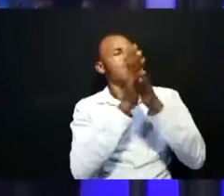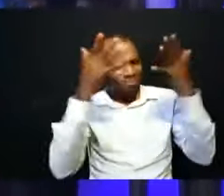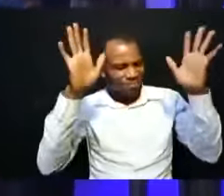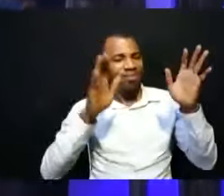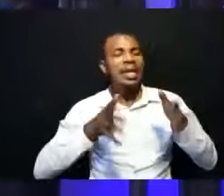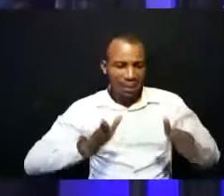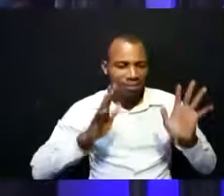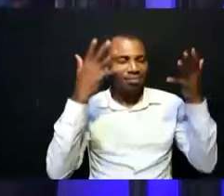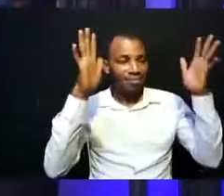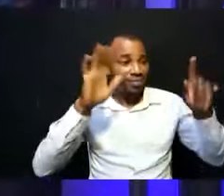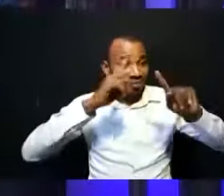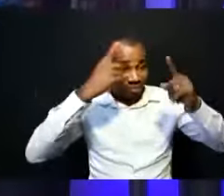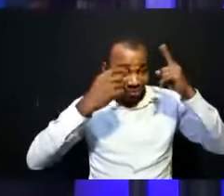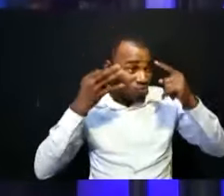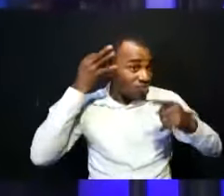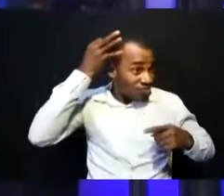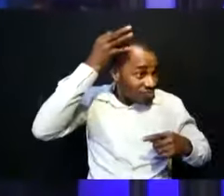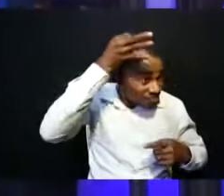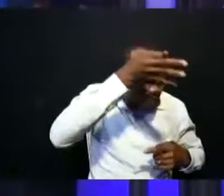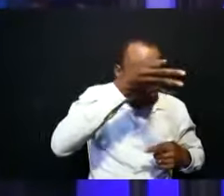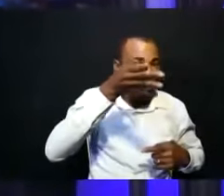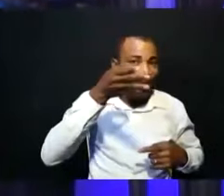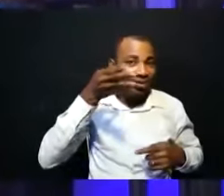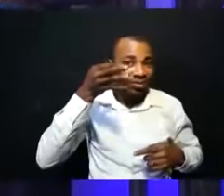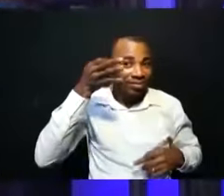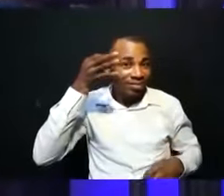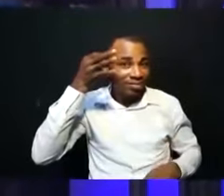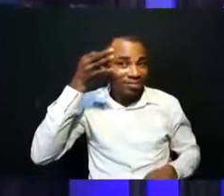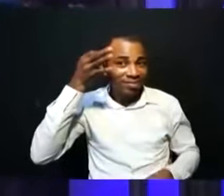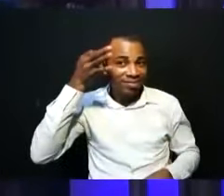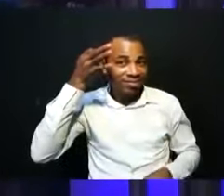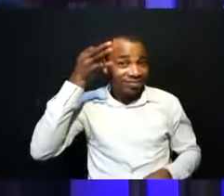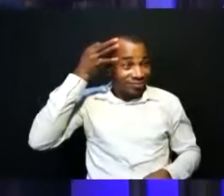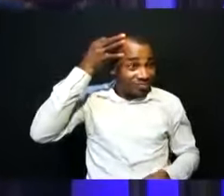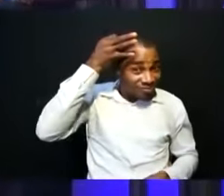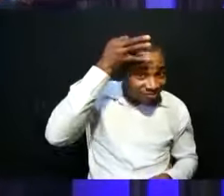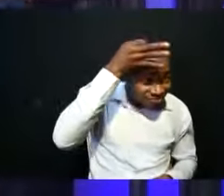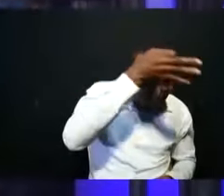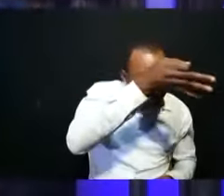because somehow they will forget you, especially when you are not in church and your wife goes, ask for your wife, dear.